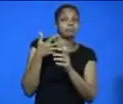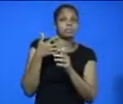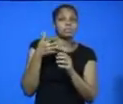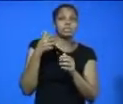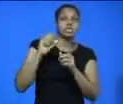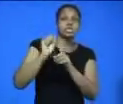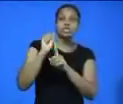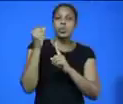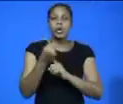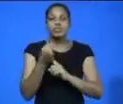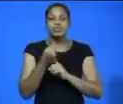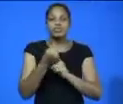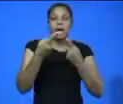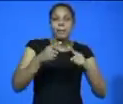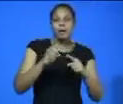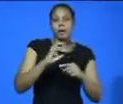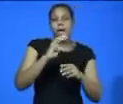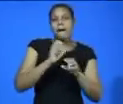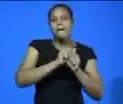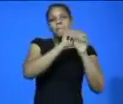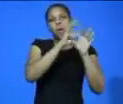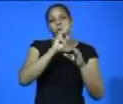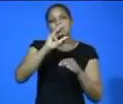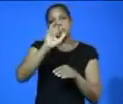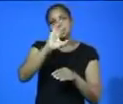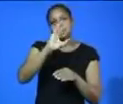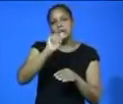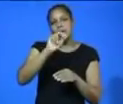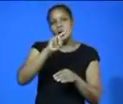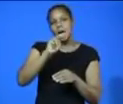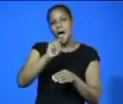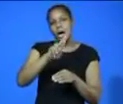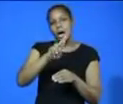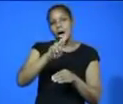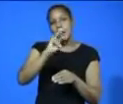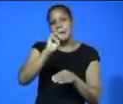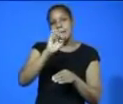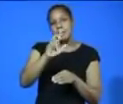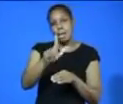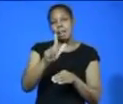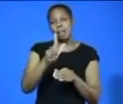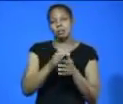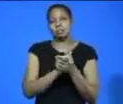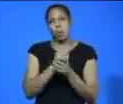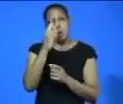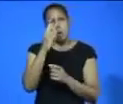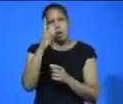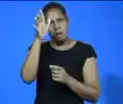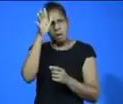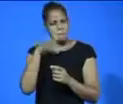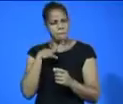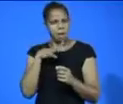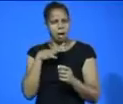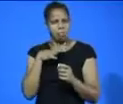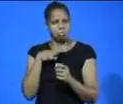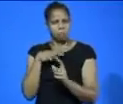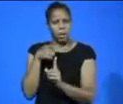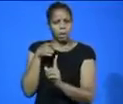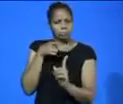so impacted by the stuff of Elijah, one man, as it were, in his own thinking, against an